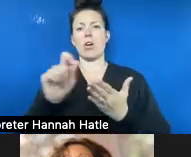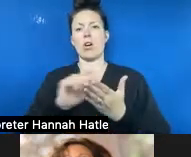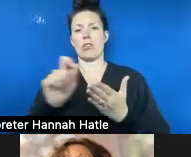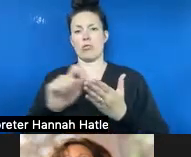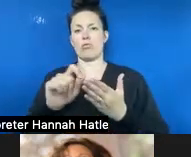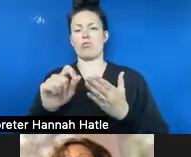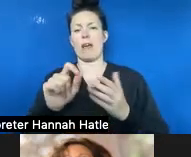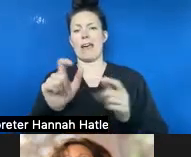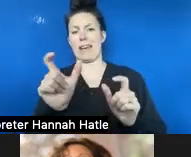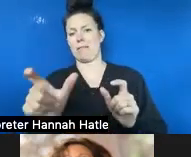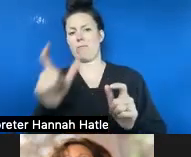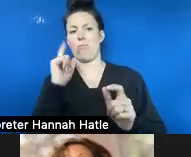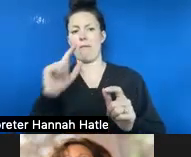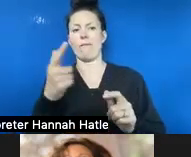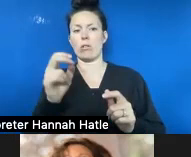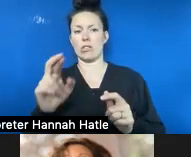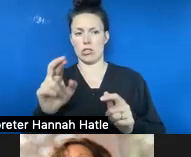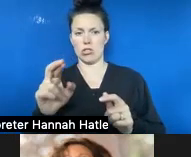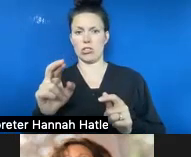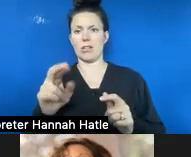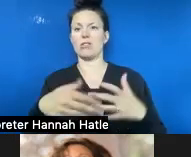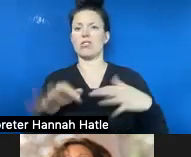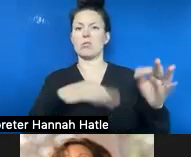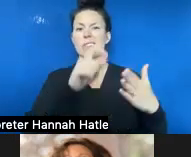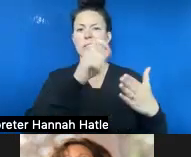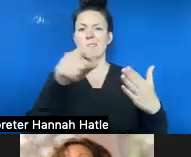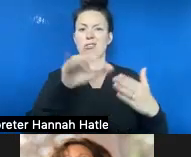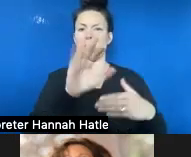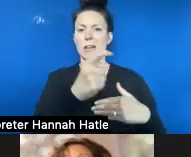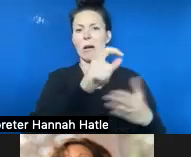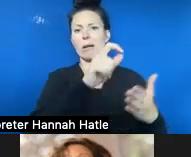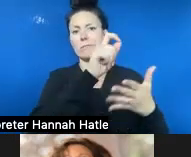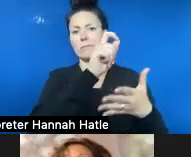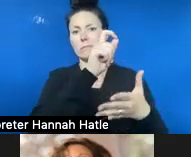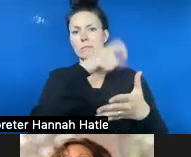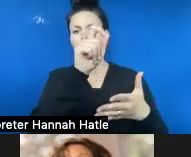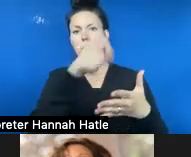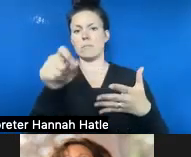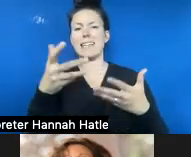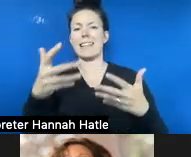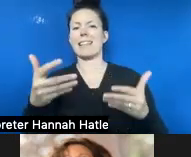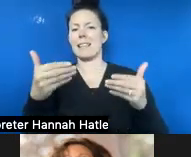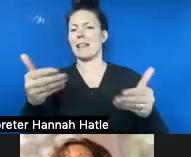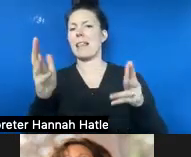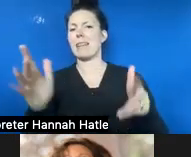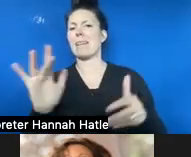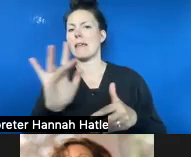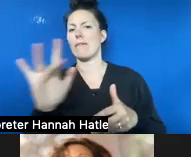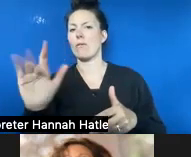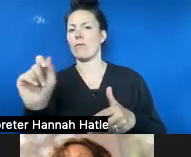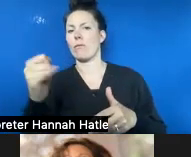forms. So rather than having them have to check a box, you know, just leave a blank space there so they can